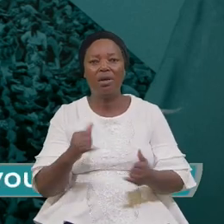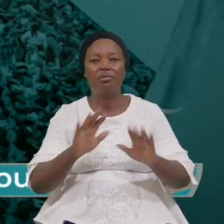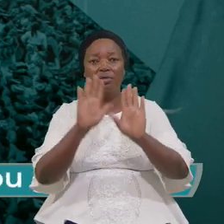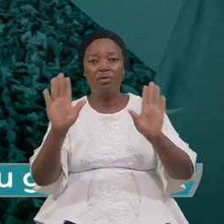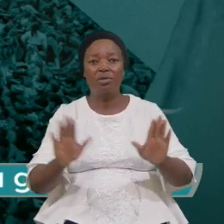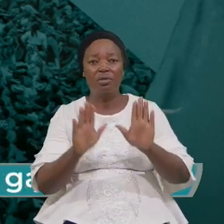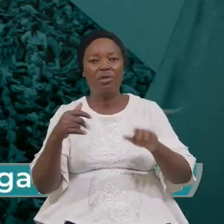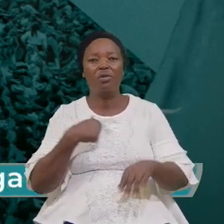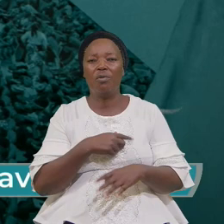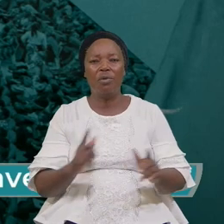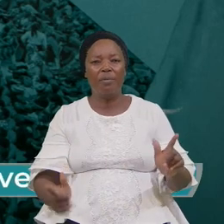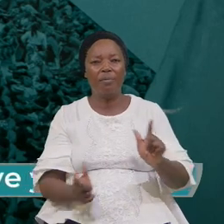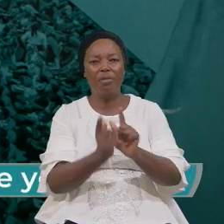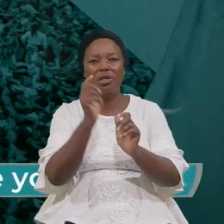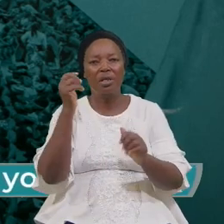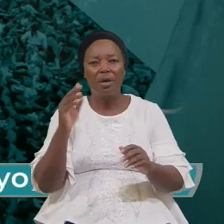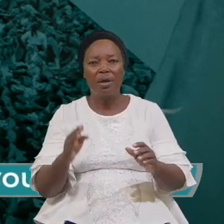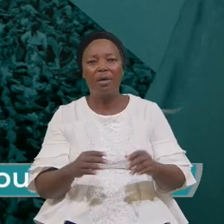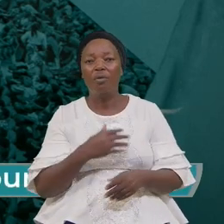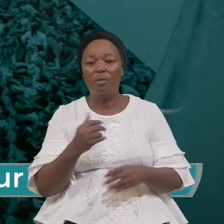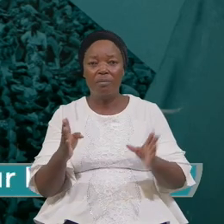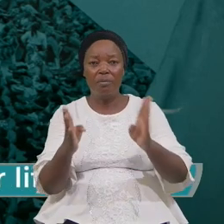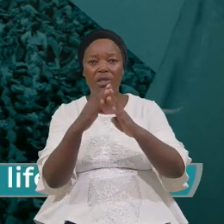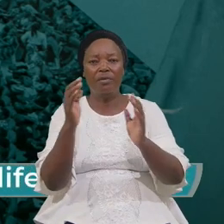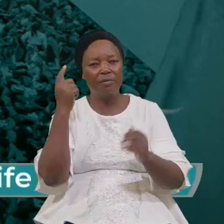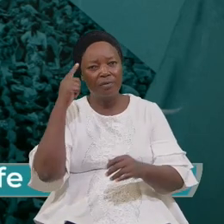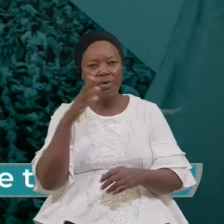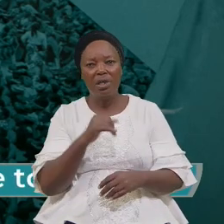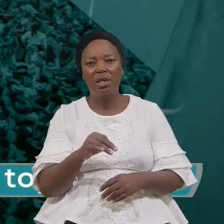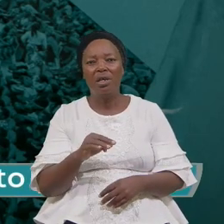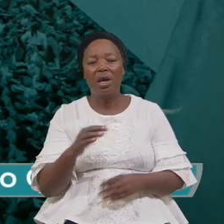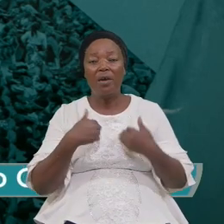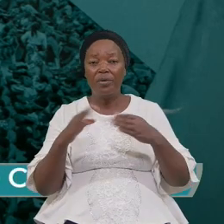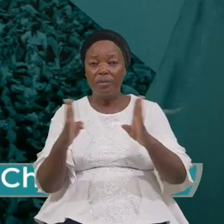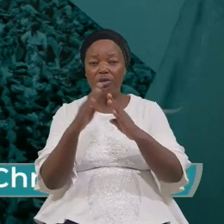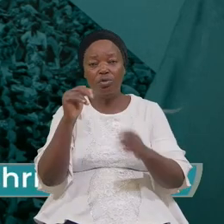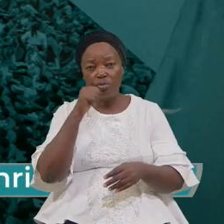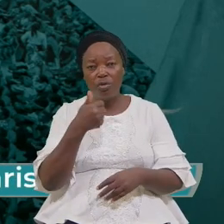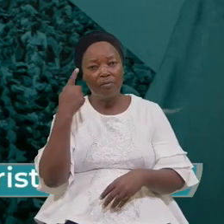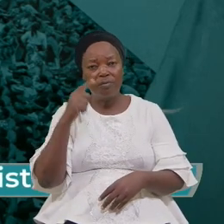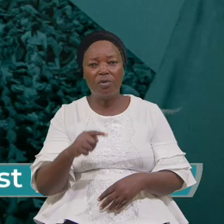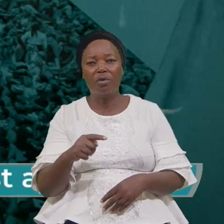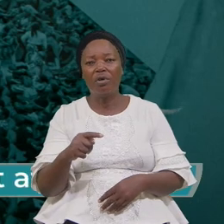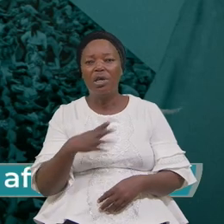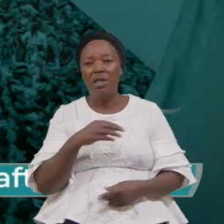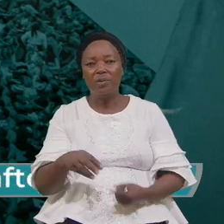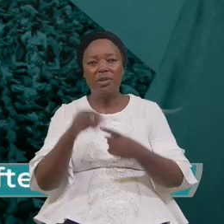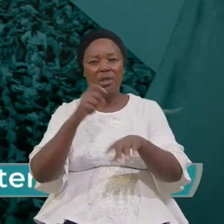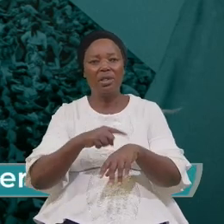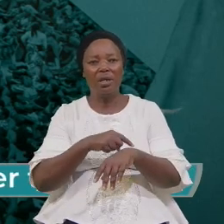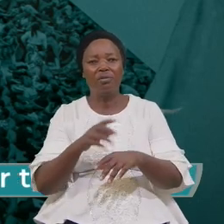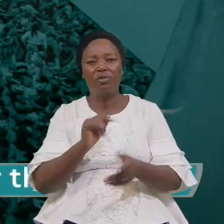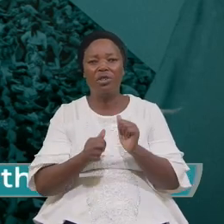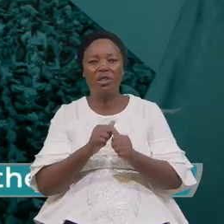meeting for a special section, Lunch Hour with Jesus, by 3 p.m.